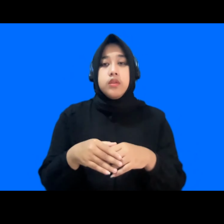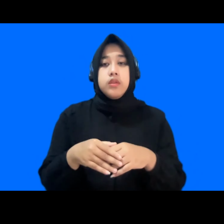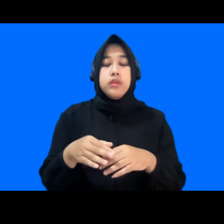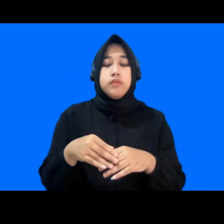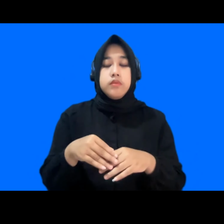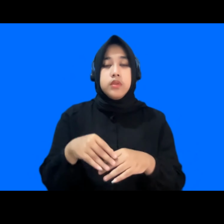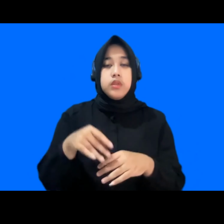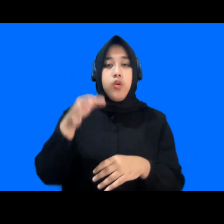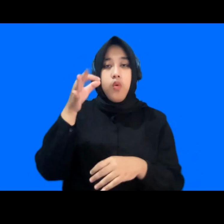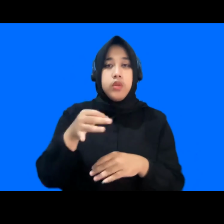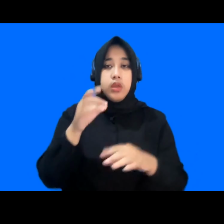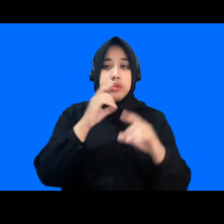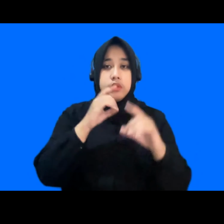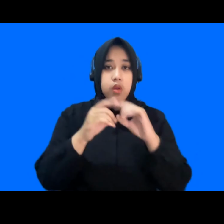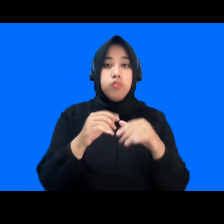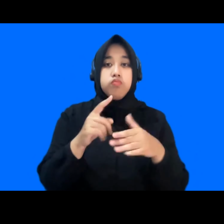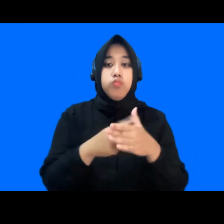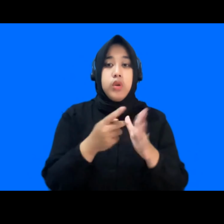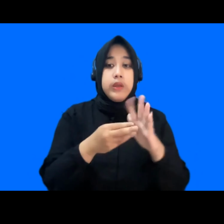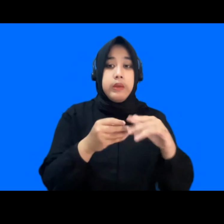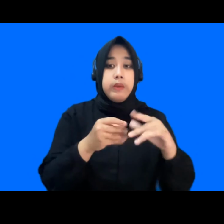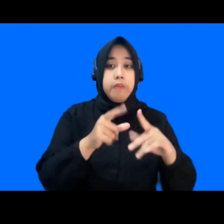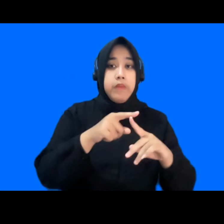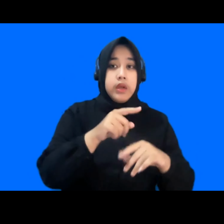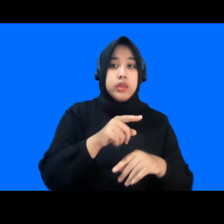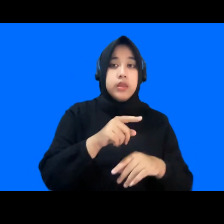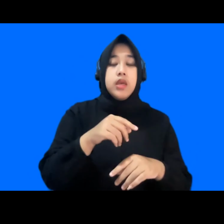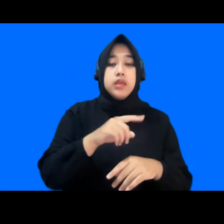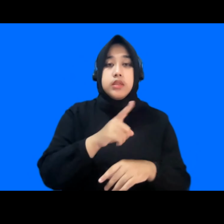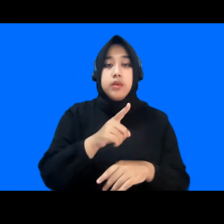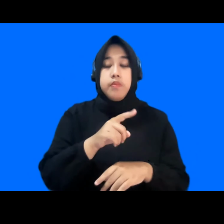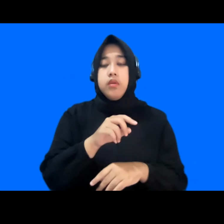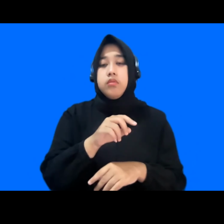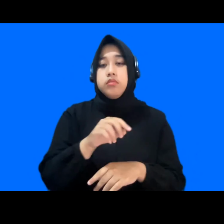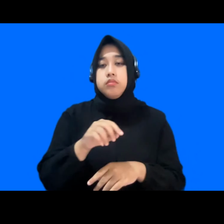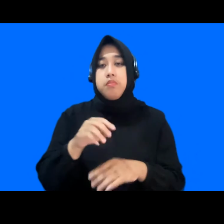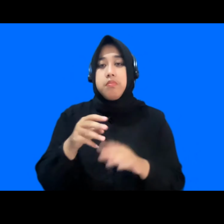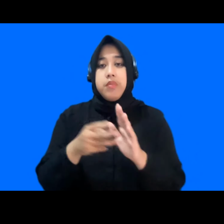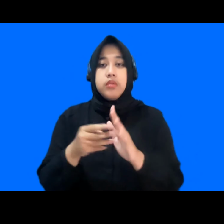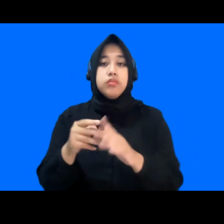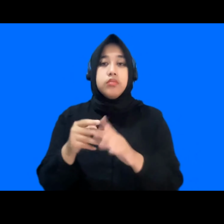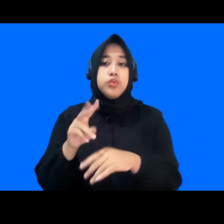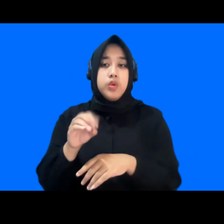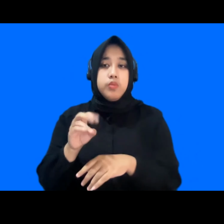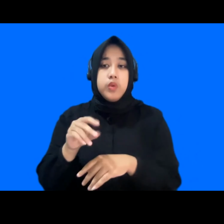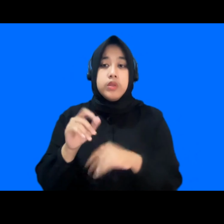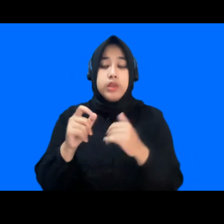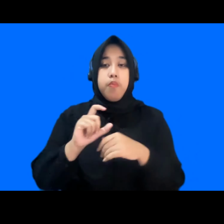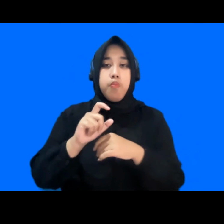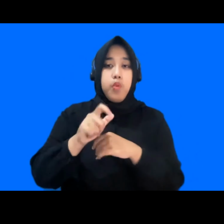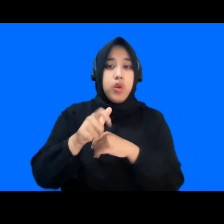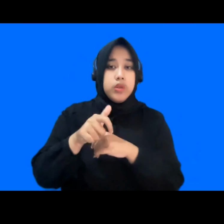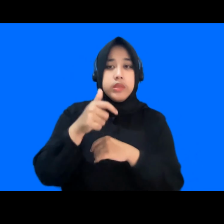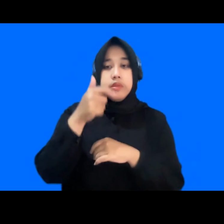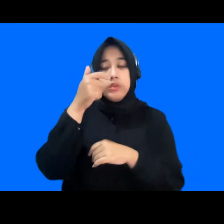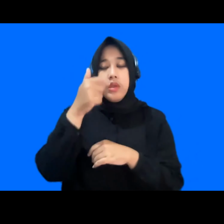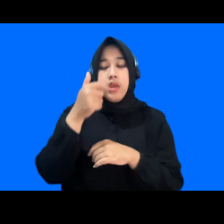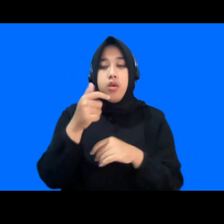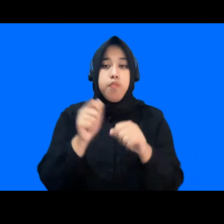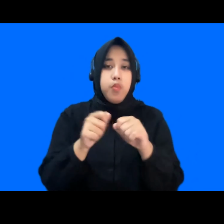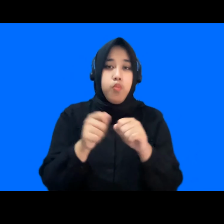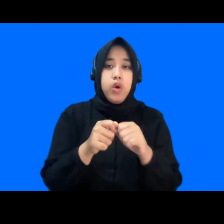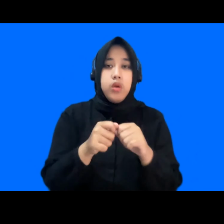July 2022. So now the team is now working on an e-learning module on inclusive cities with an aim to take the discussions